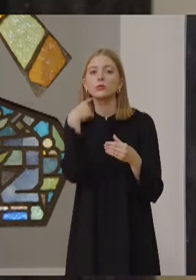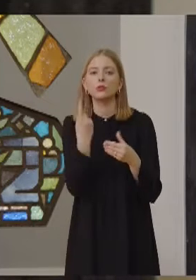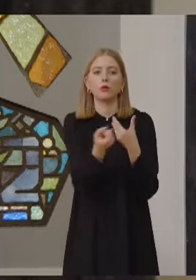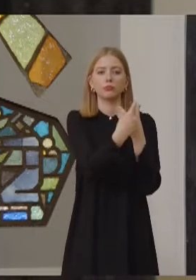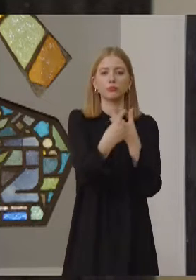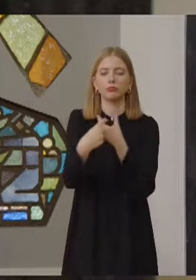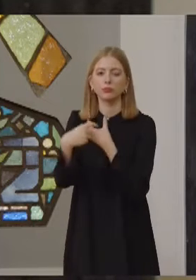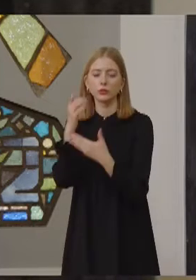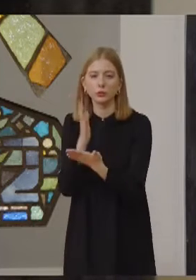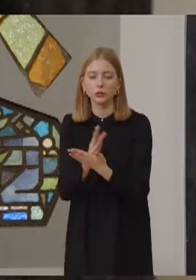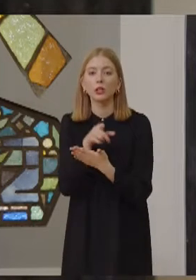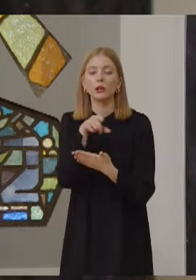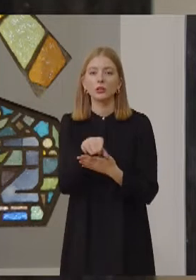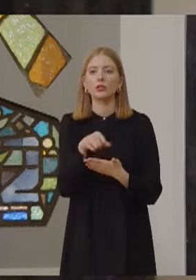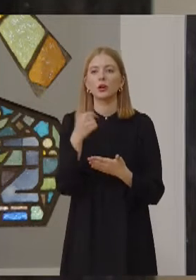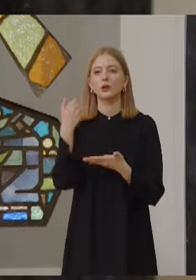The debate is